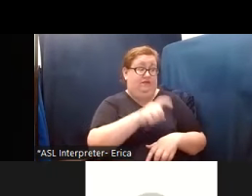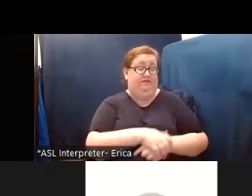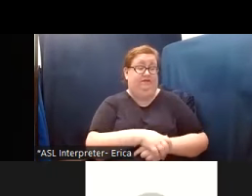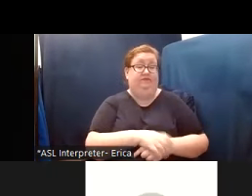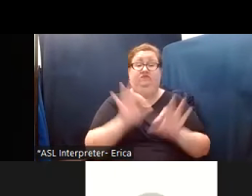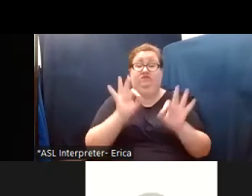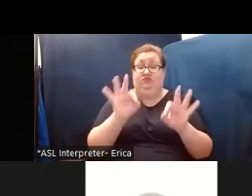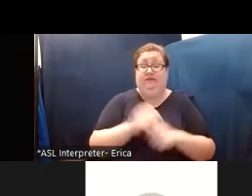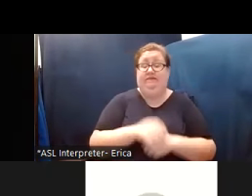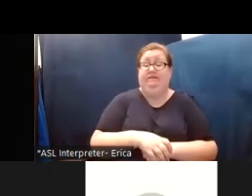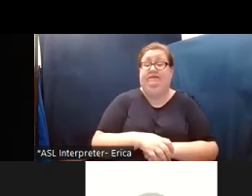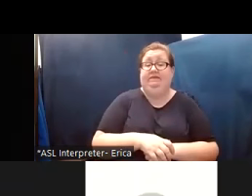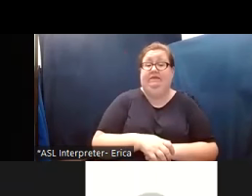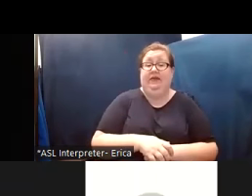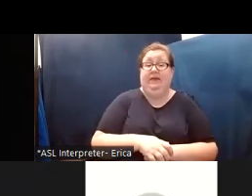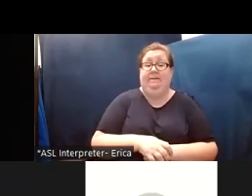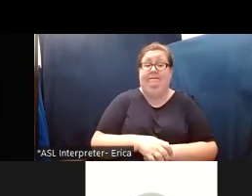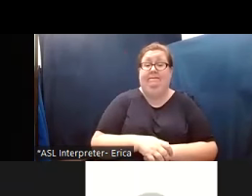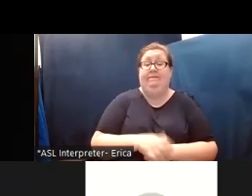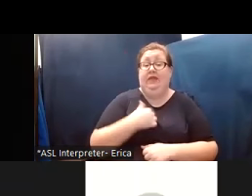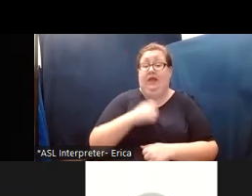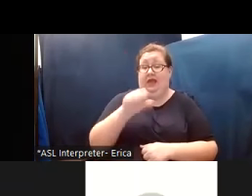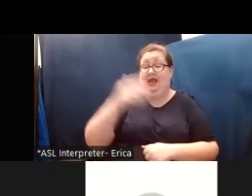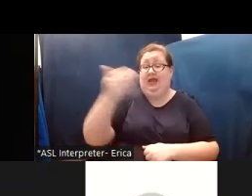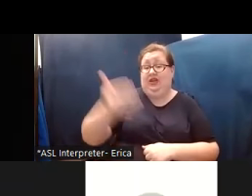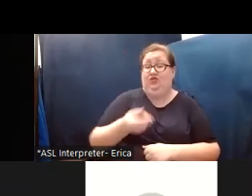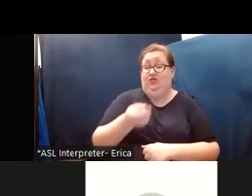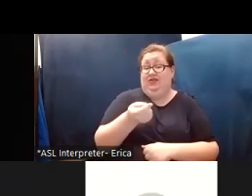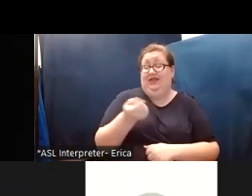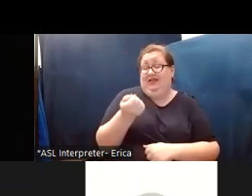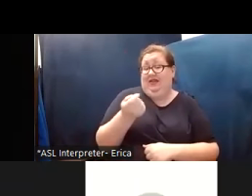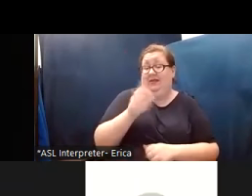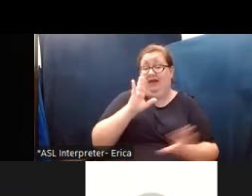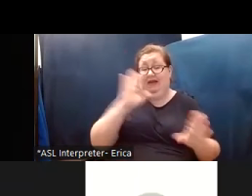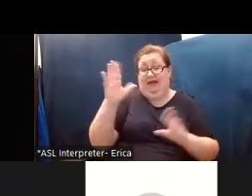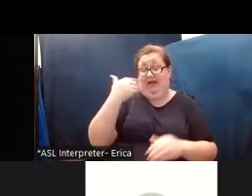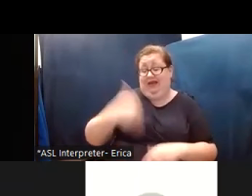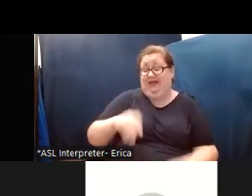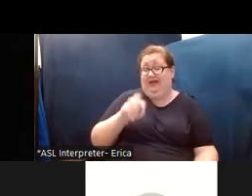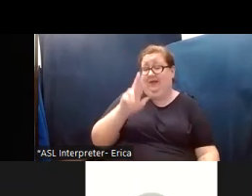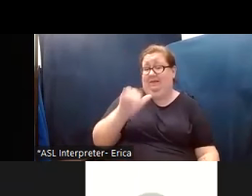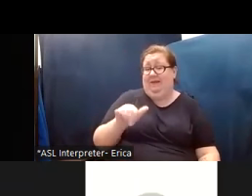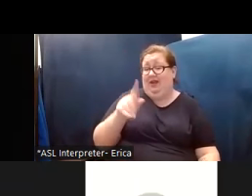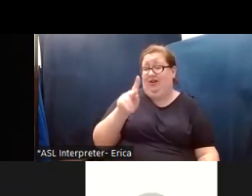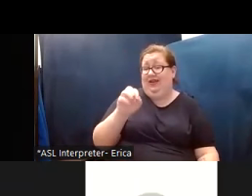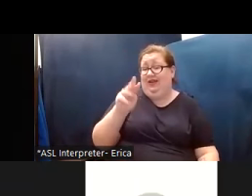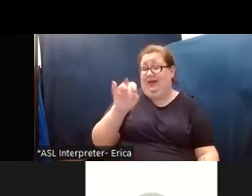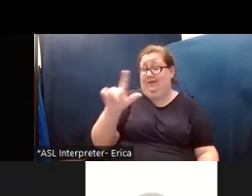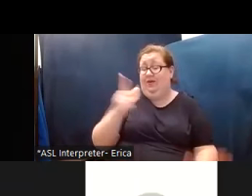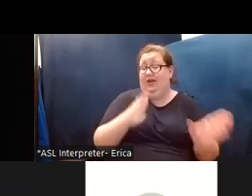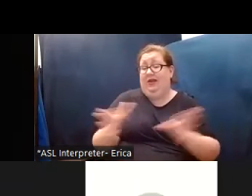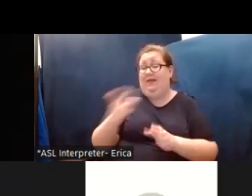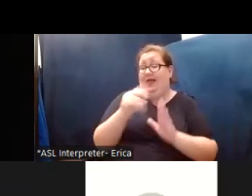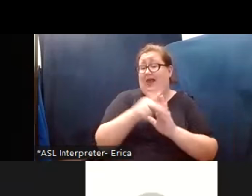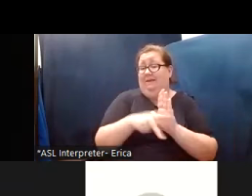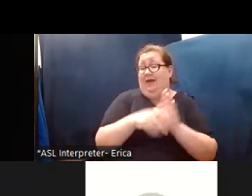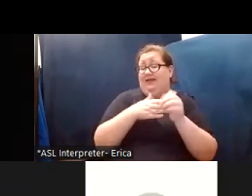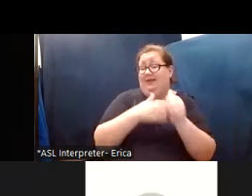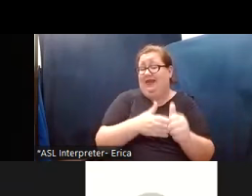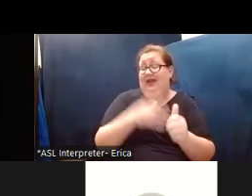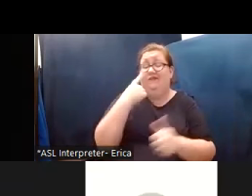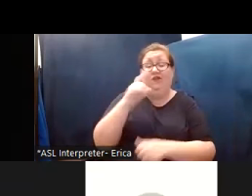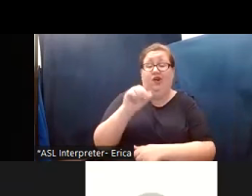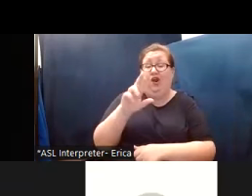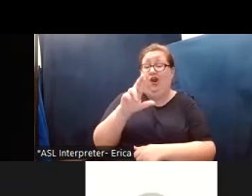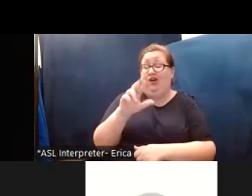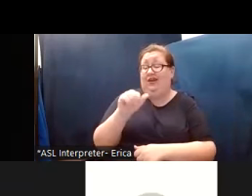Great. Thank you. Well, I can introduce this a little bit. And hi, everyone. Mary Kimball. I'm the planning and policy lead for the Arcadis team. So some of the things